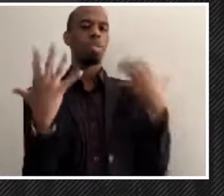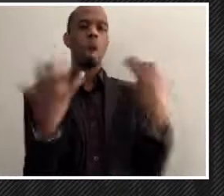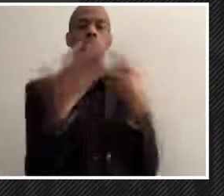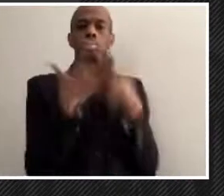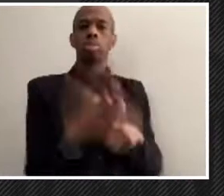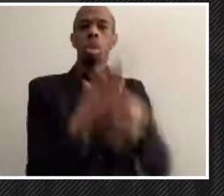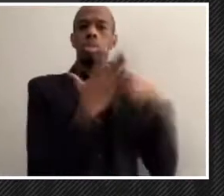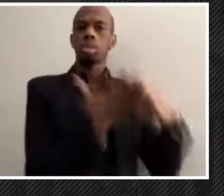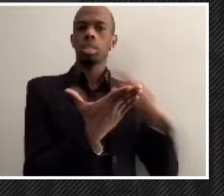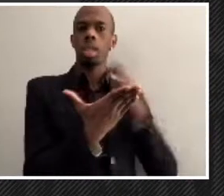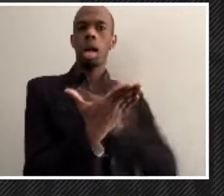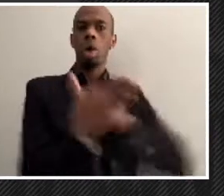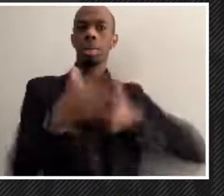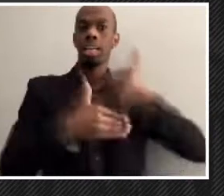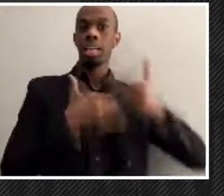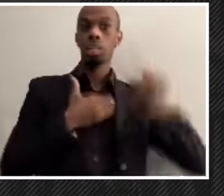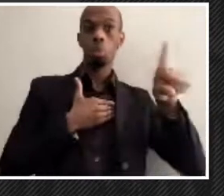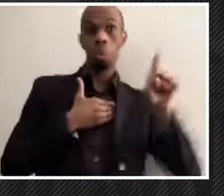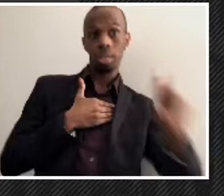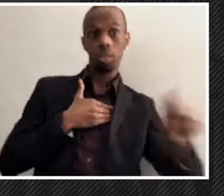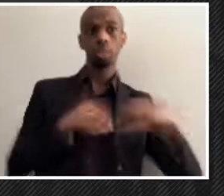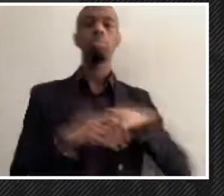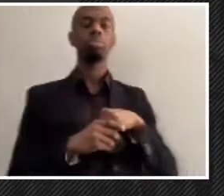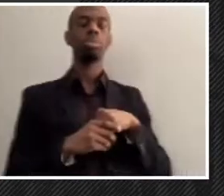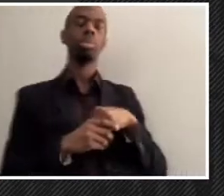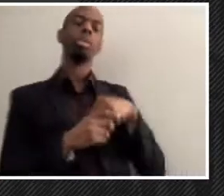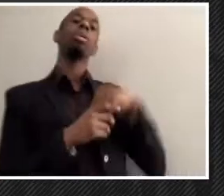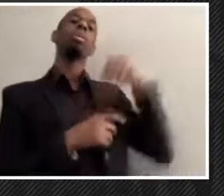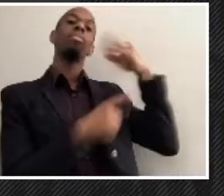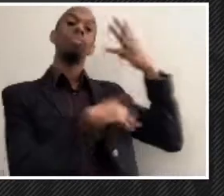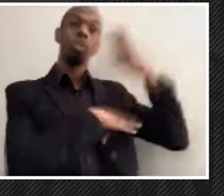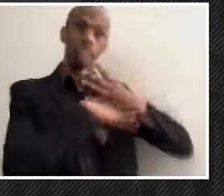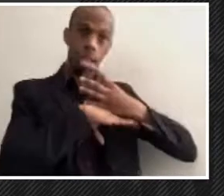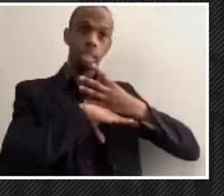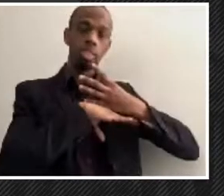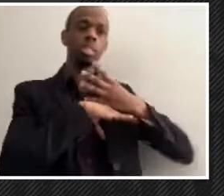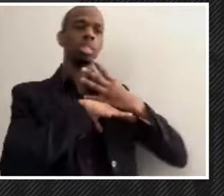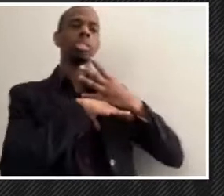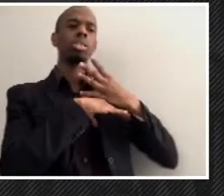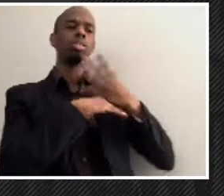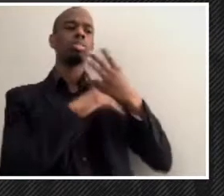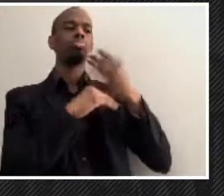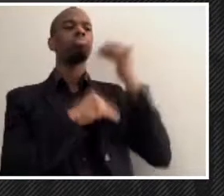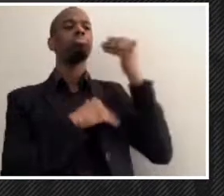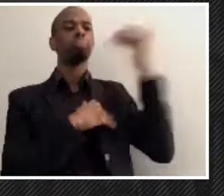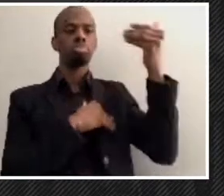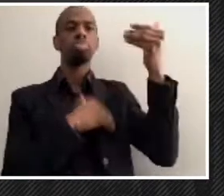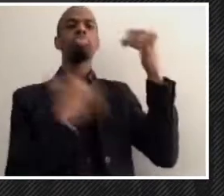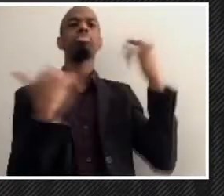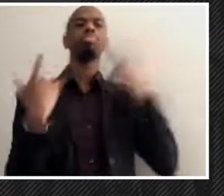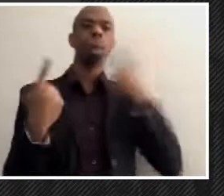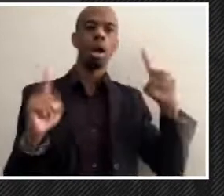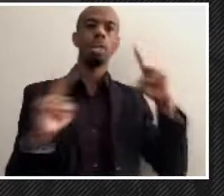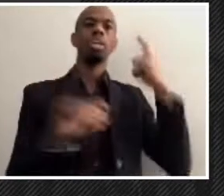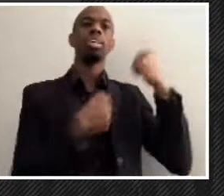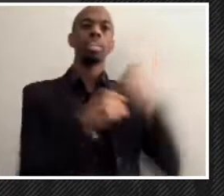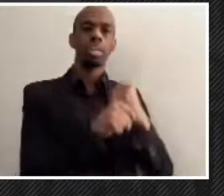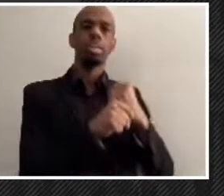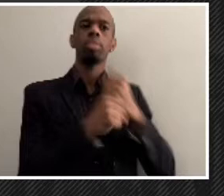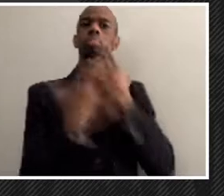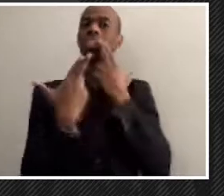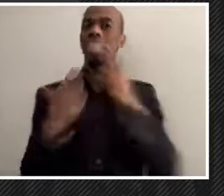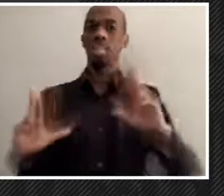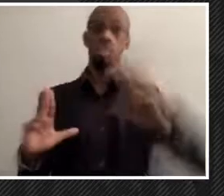In 4 days, it would have been a year since an innocent Black man jogging, Ahmaud Arbery, was